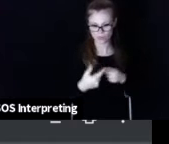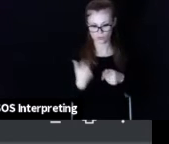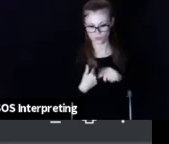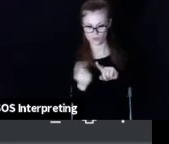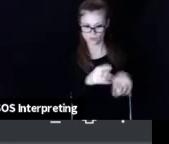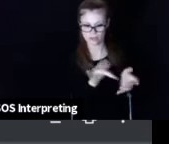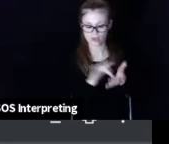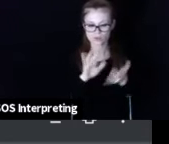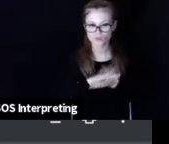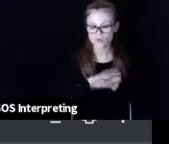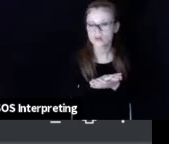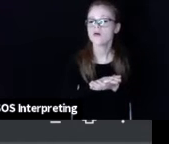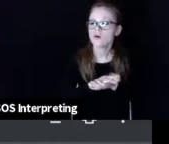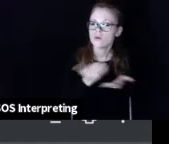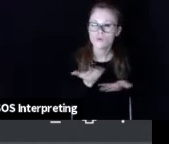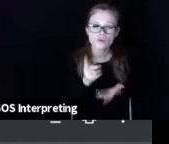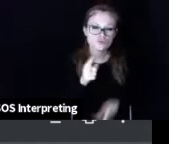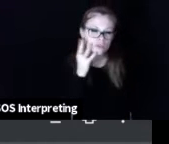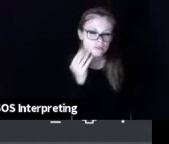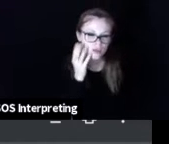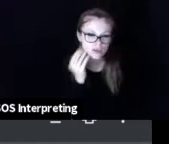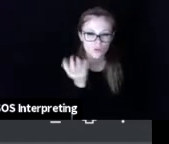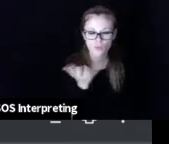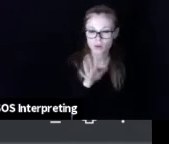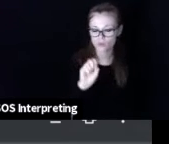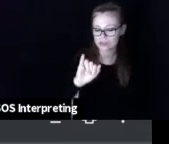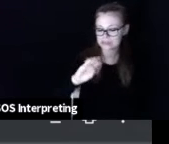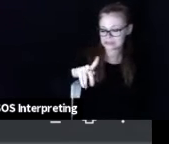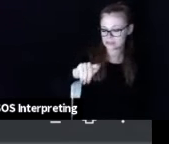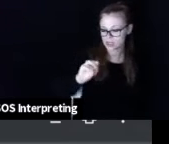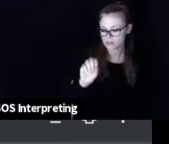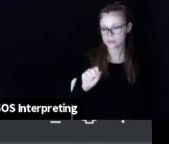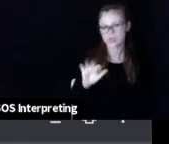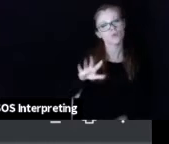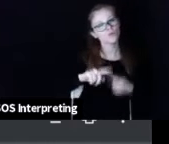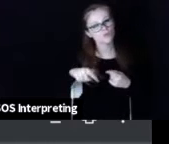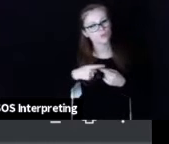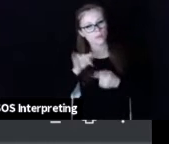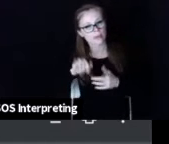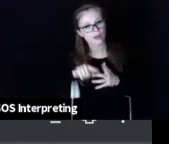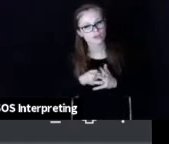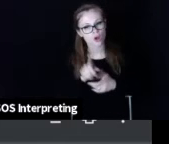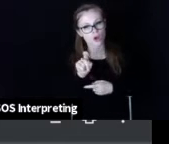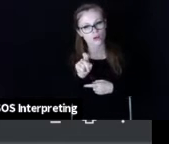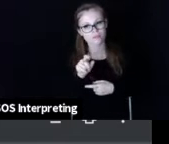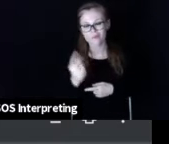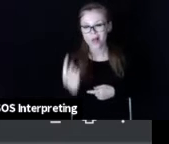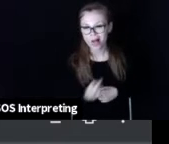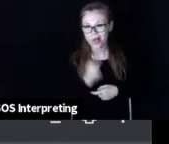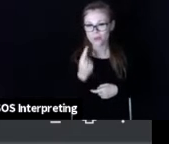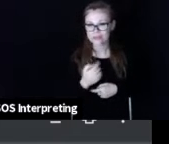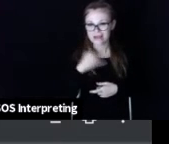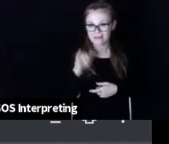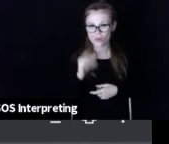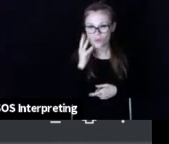what are your symptoms? When did those symptoms start? Do you have your symptoms all the time? Or do